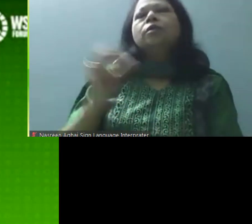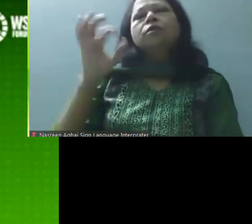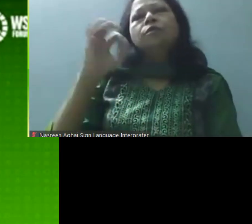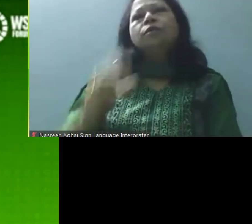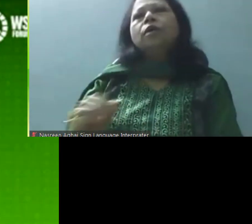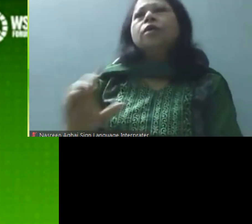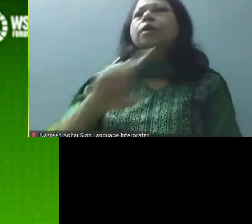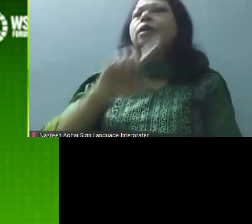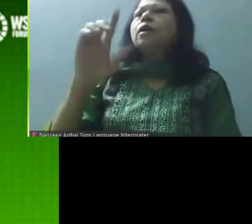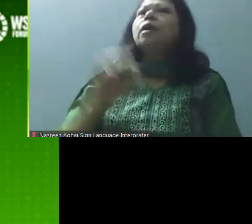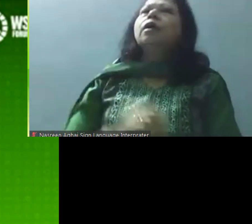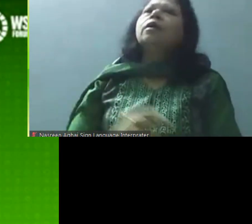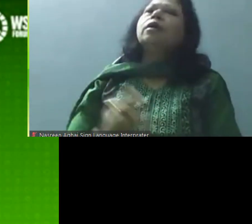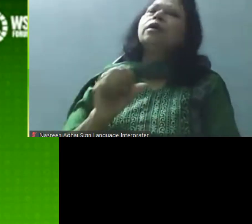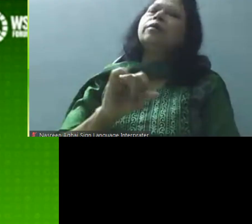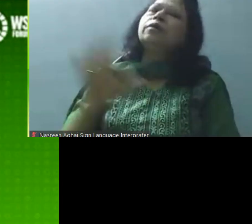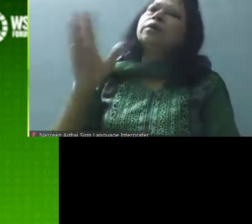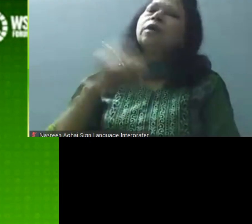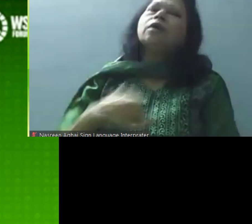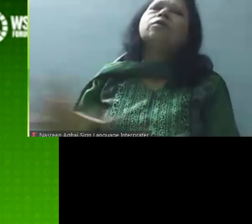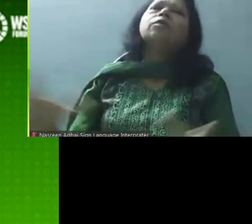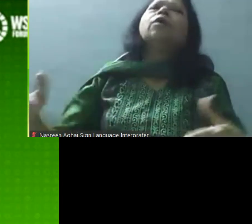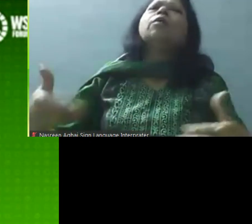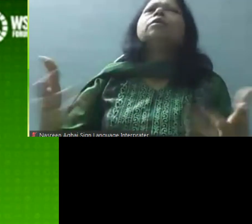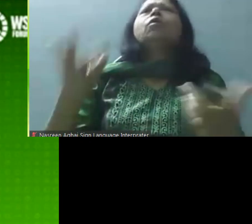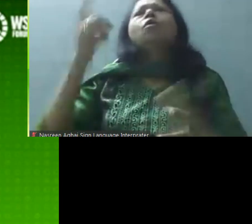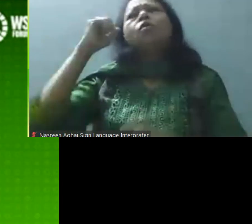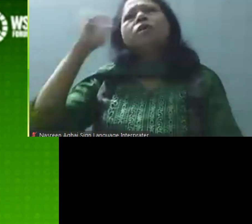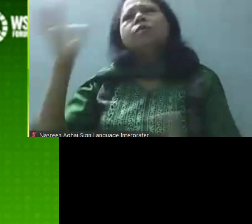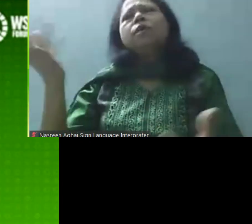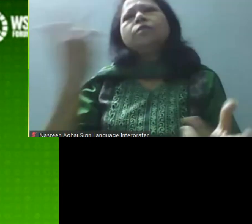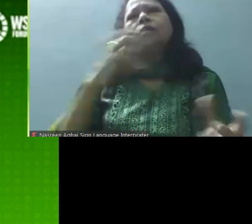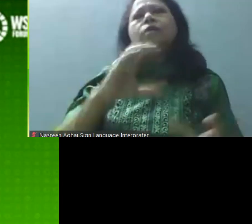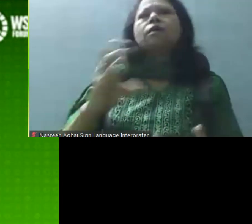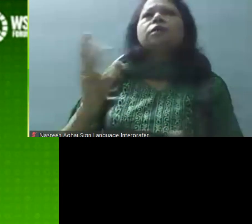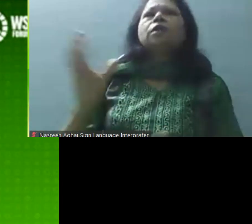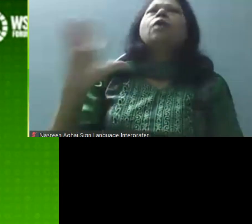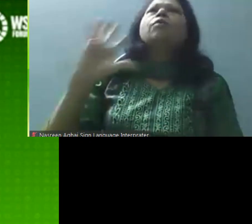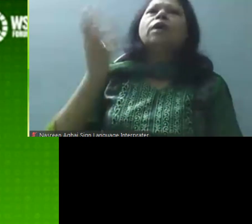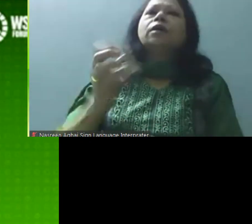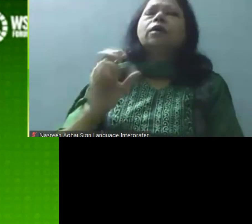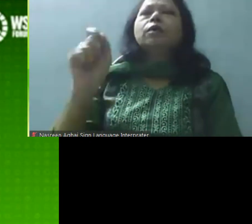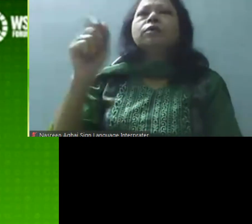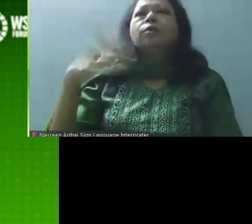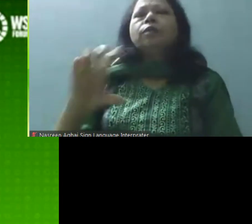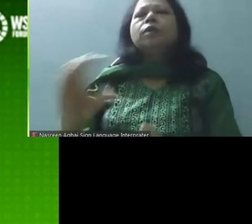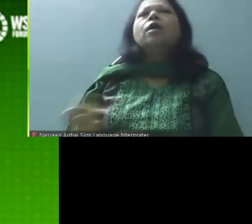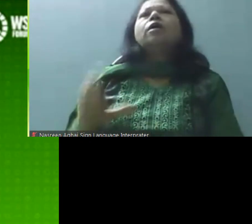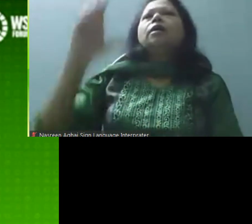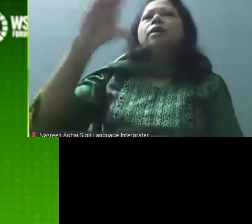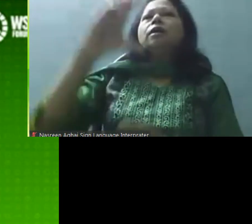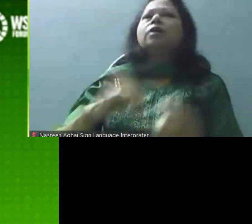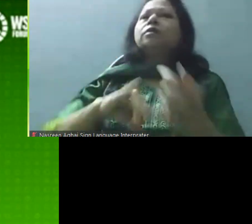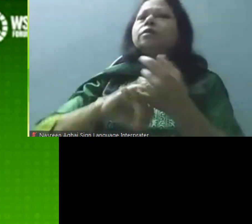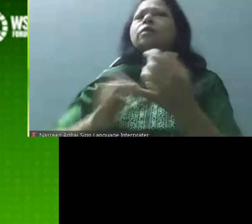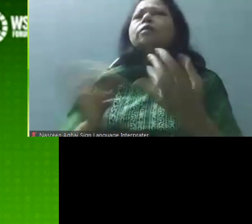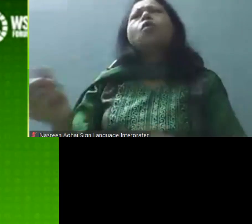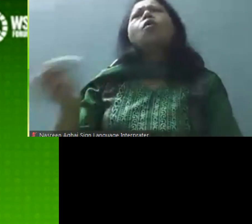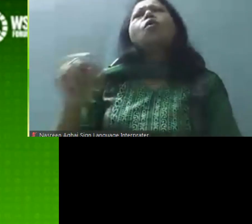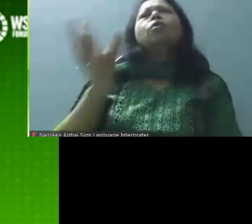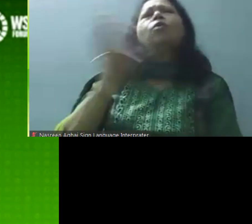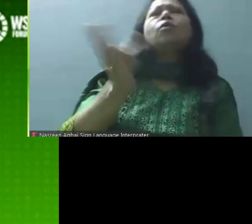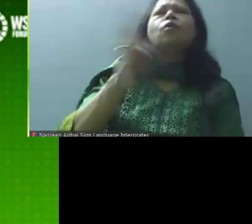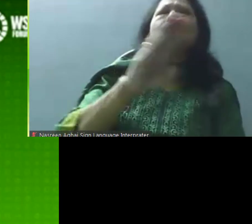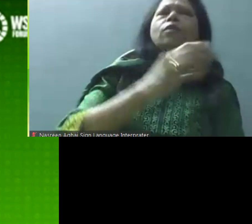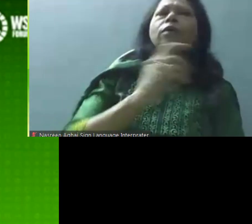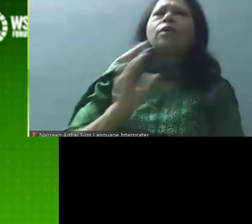are giving us access to social activities, the ability to attend meetings for work, classes for school, etc., etc. And I